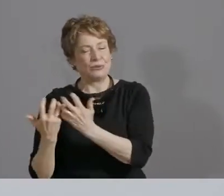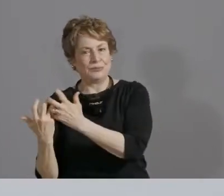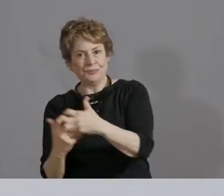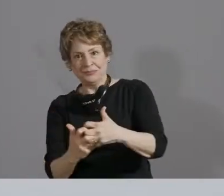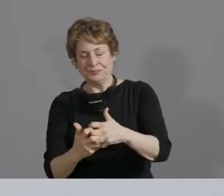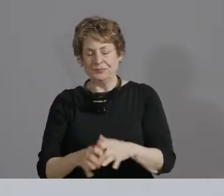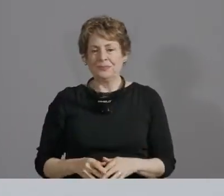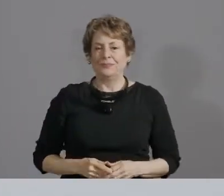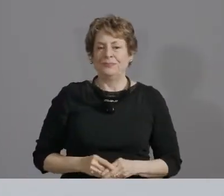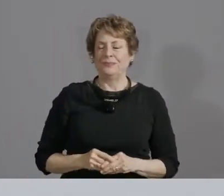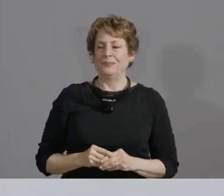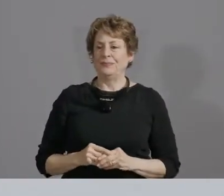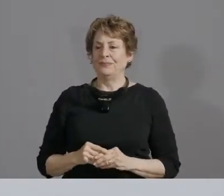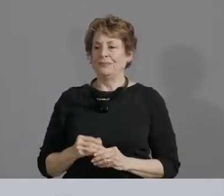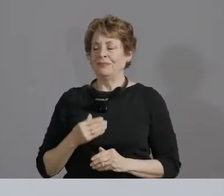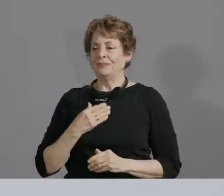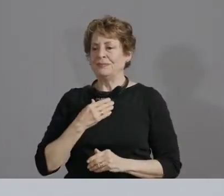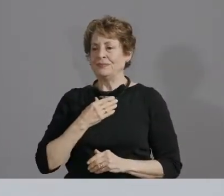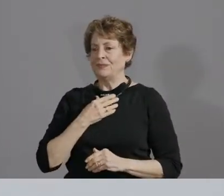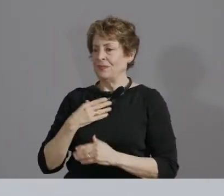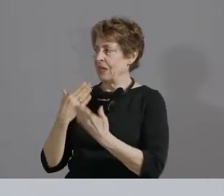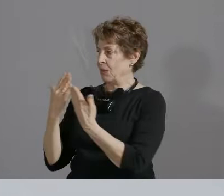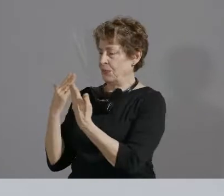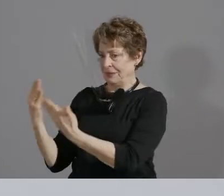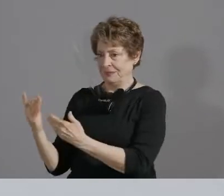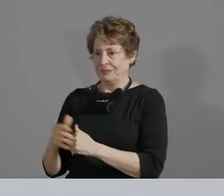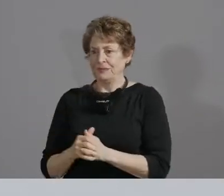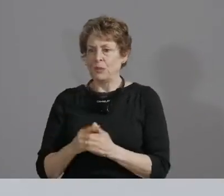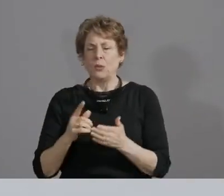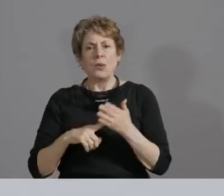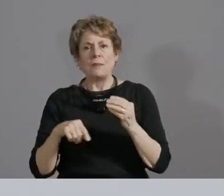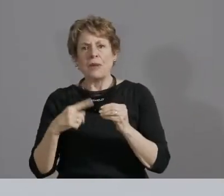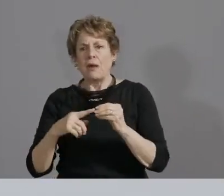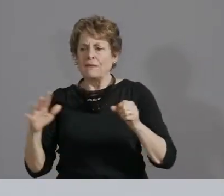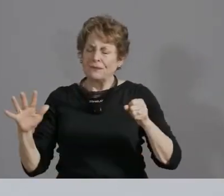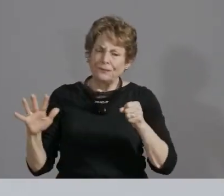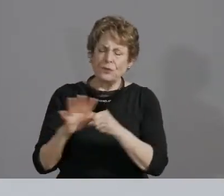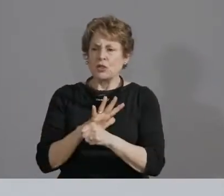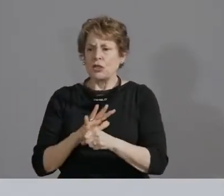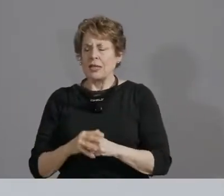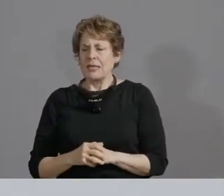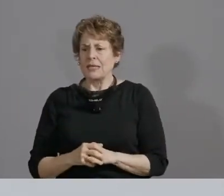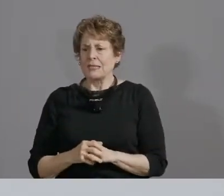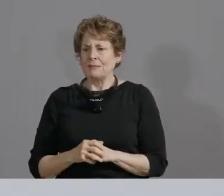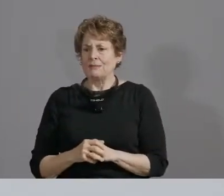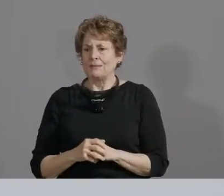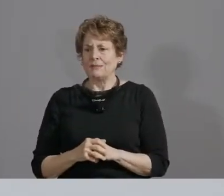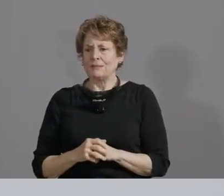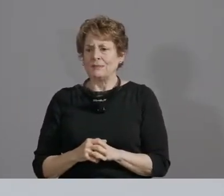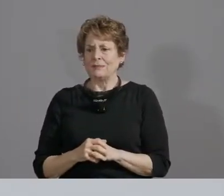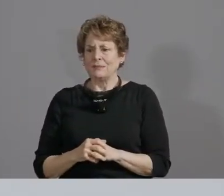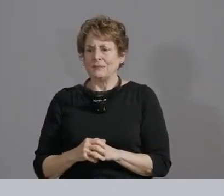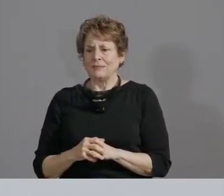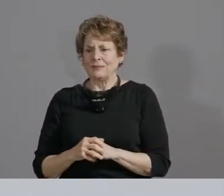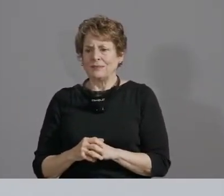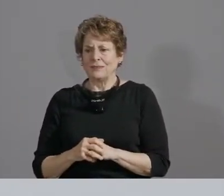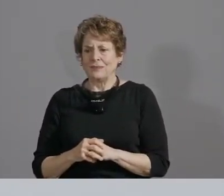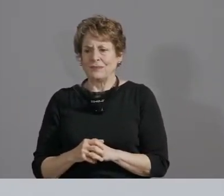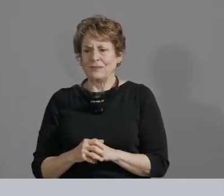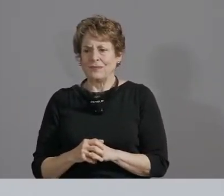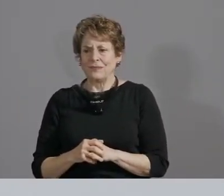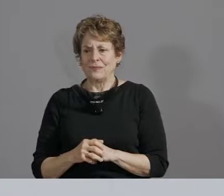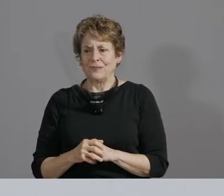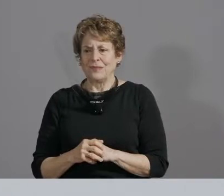what about fully vaccinated with 2 doses? Yeah, so that's going to take a little bit longer.